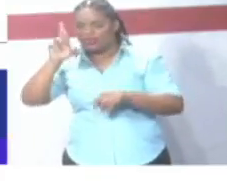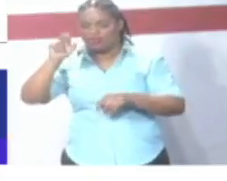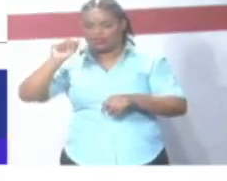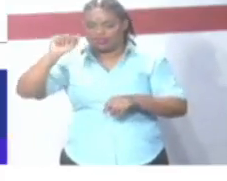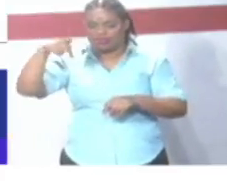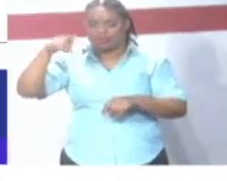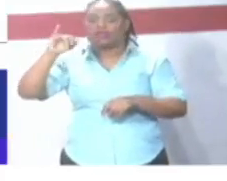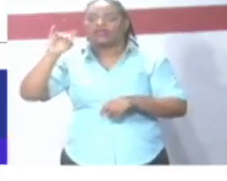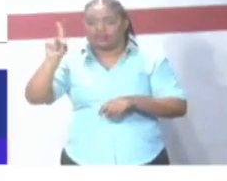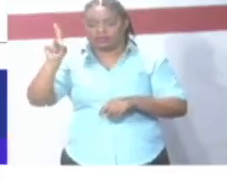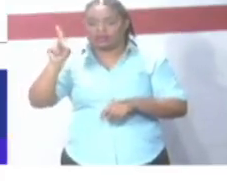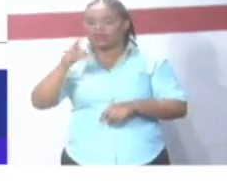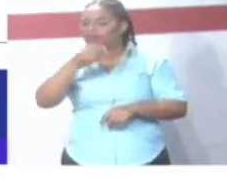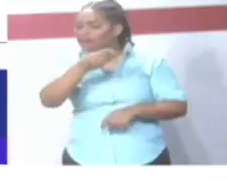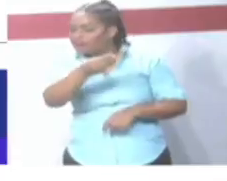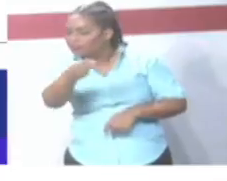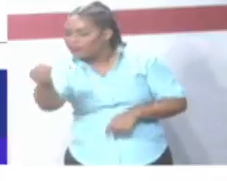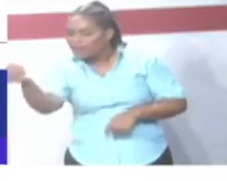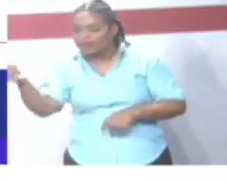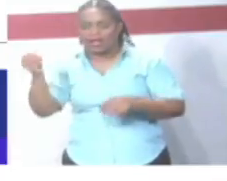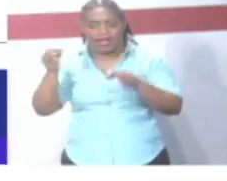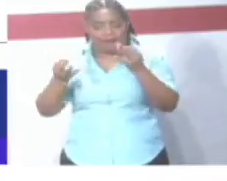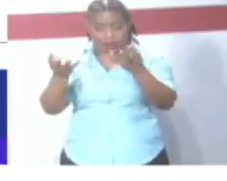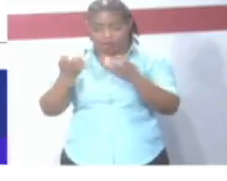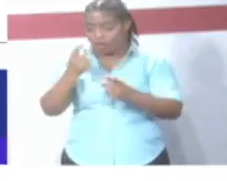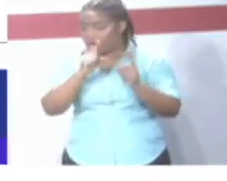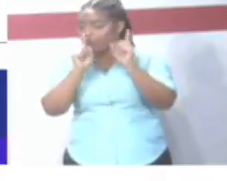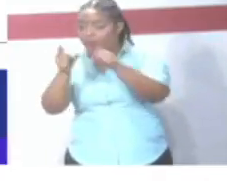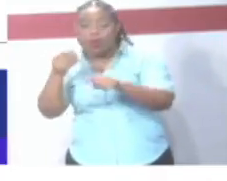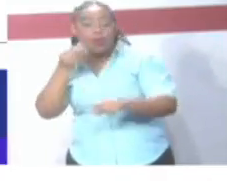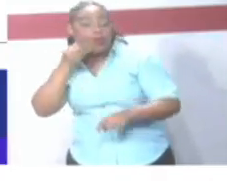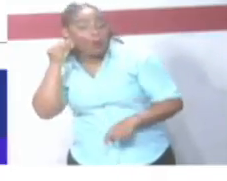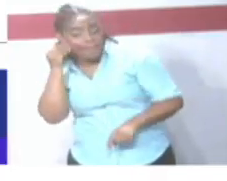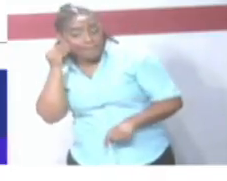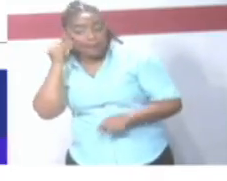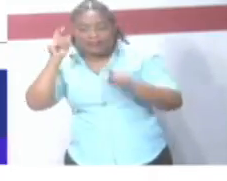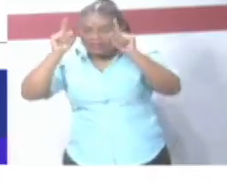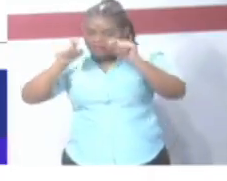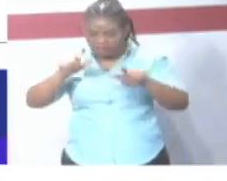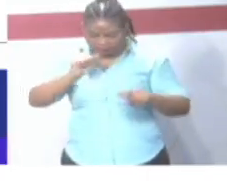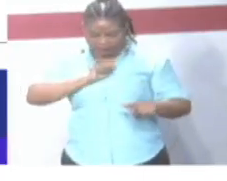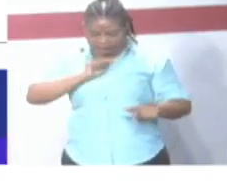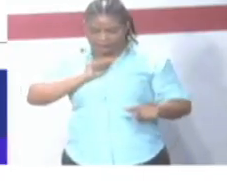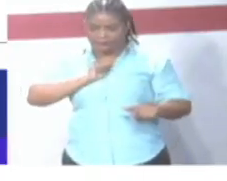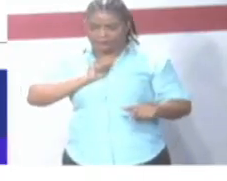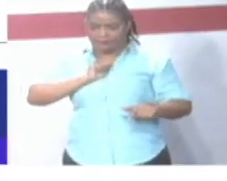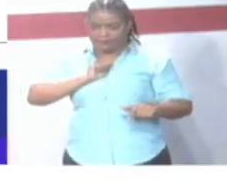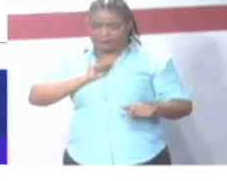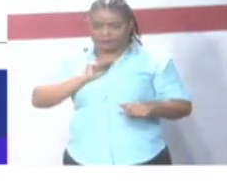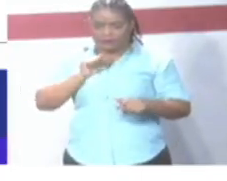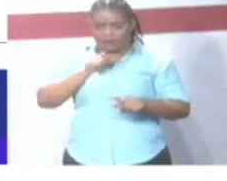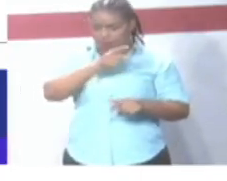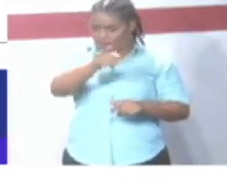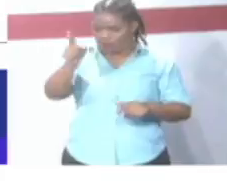themselves at home. This way, persons can make more informed decisions. Is the government considering making these